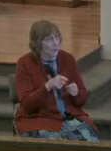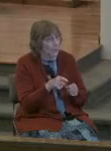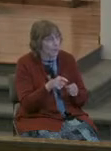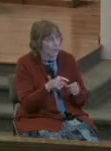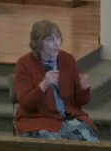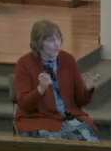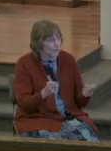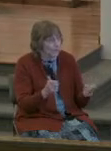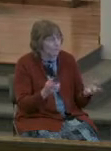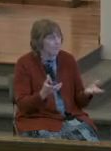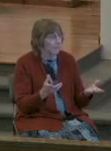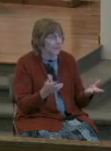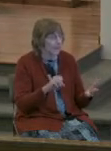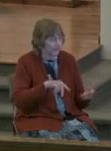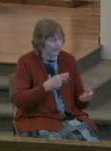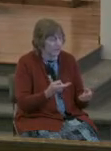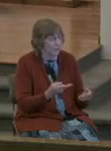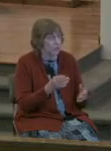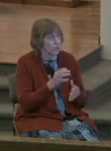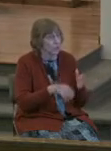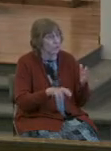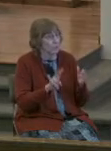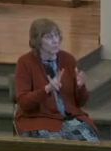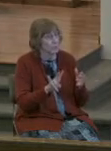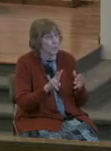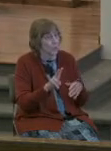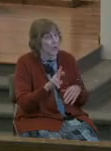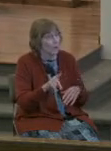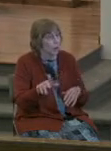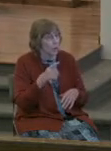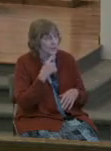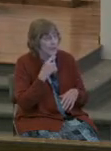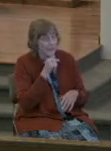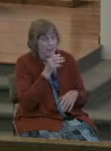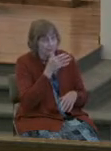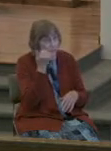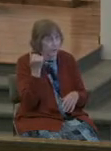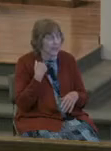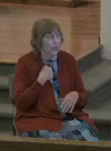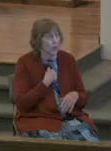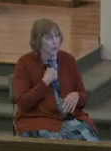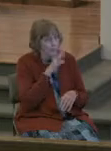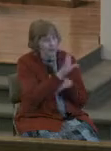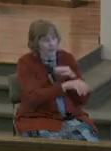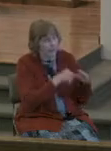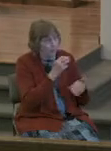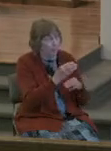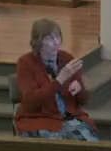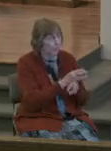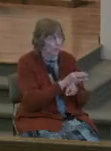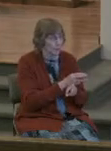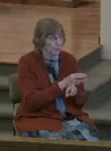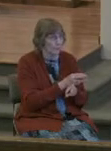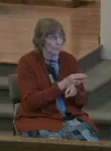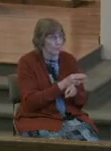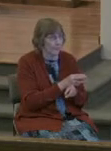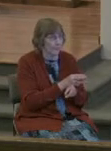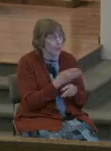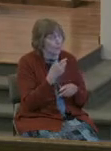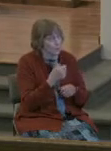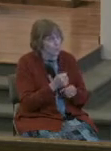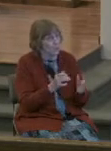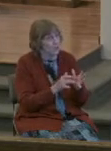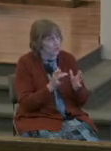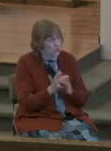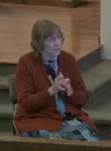In Ephesians chapter 2, Paul tells us to not forget that we came out of the world. When we trusted